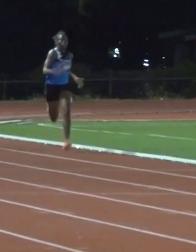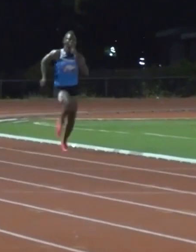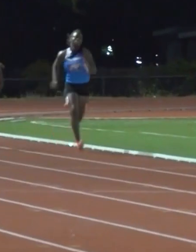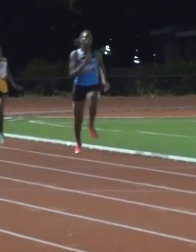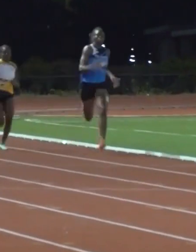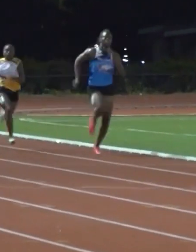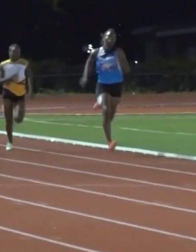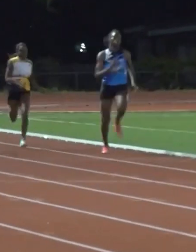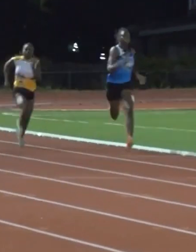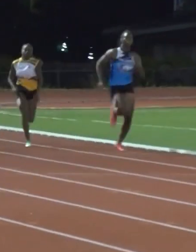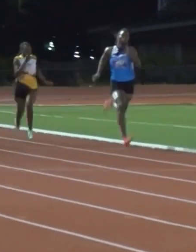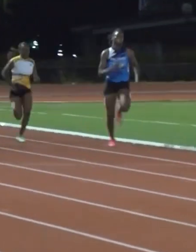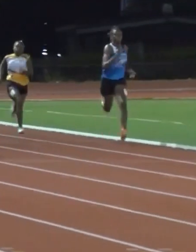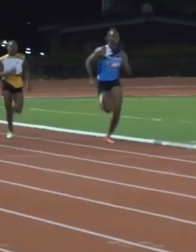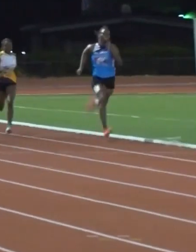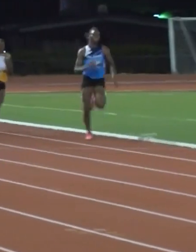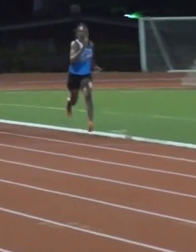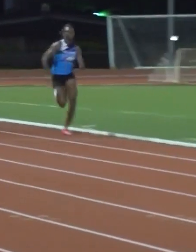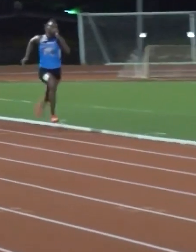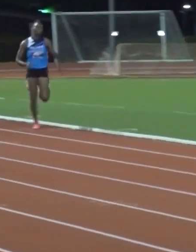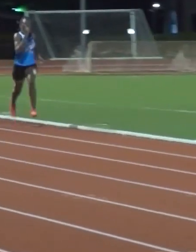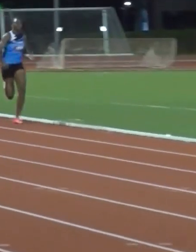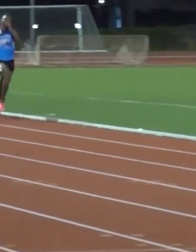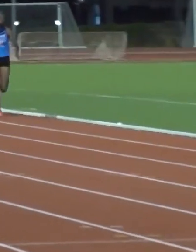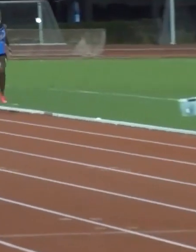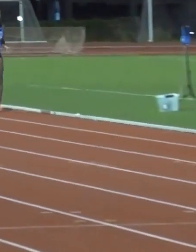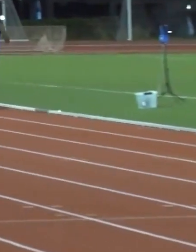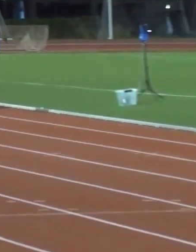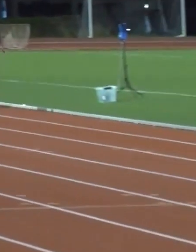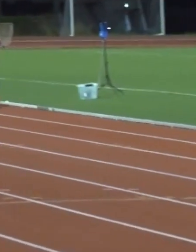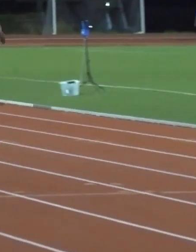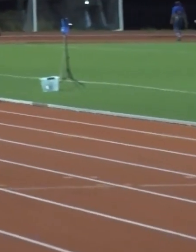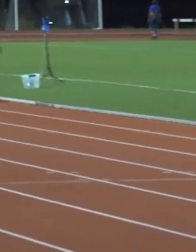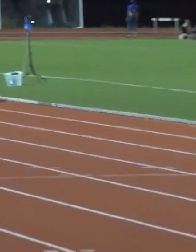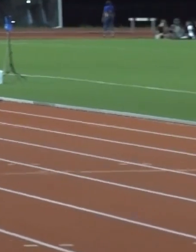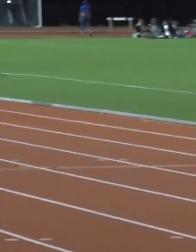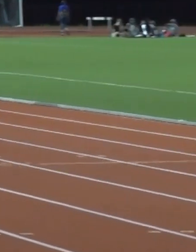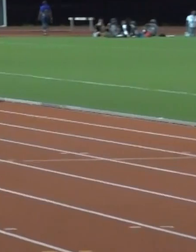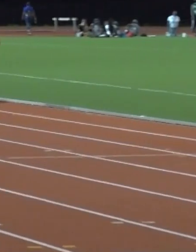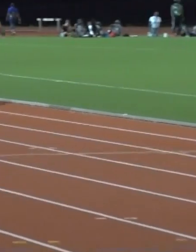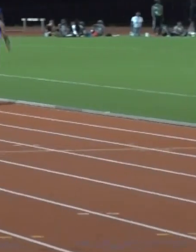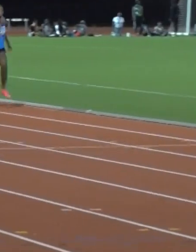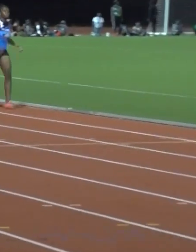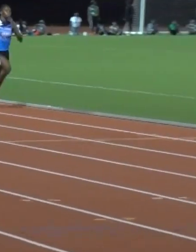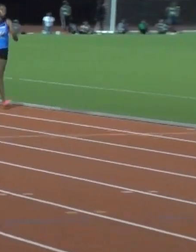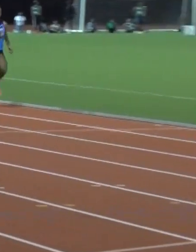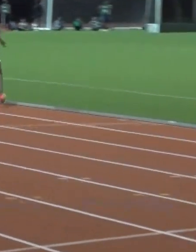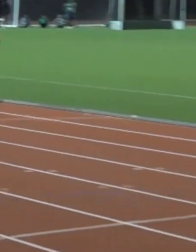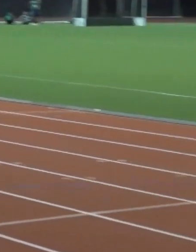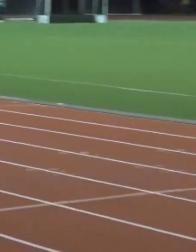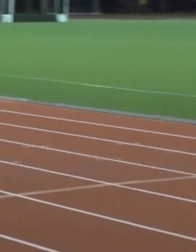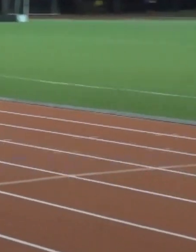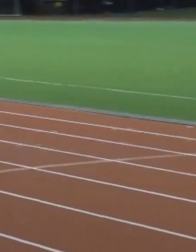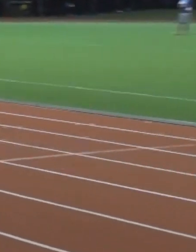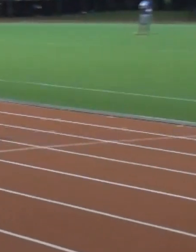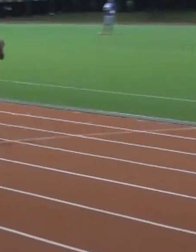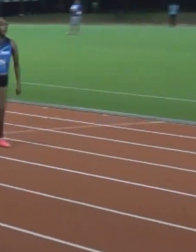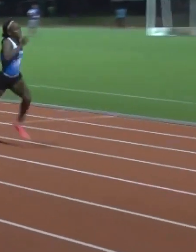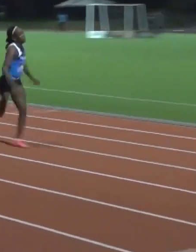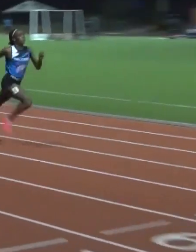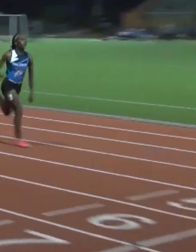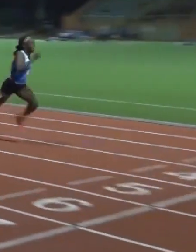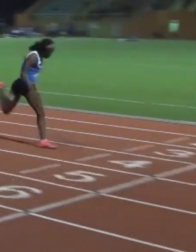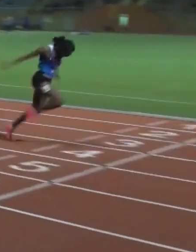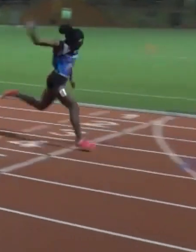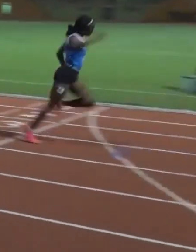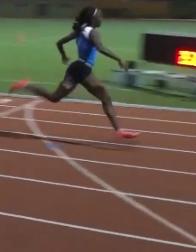conquer. And with just about 80 meters to go in the middle of the field, Alika here would change gears and surge to the front. She's your